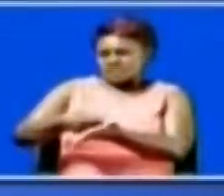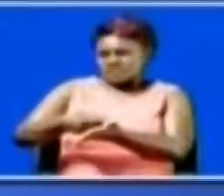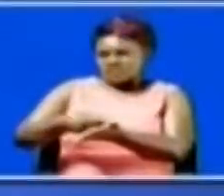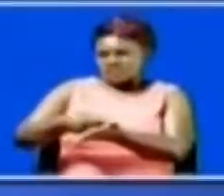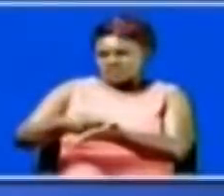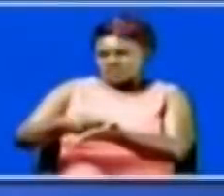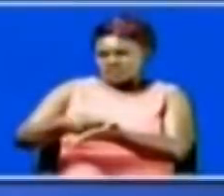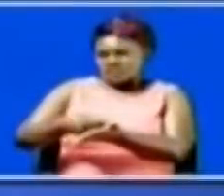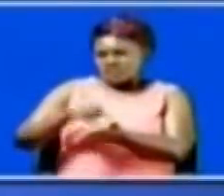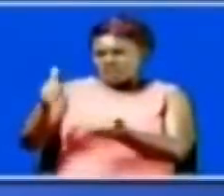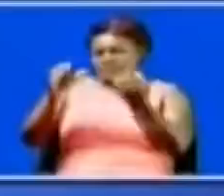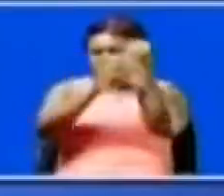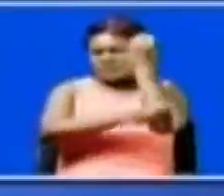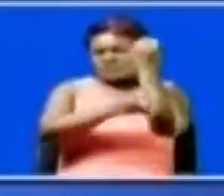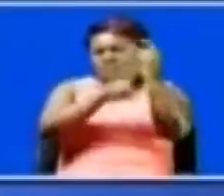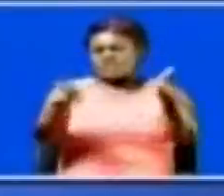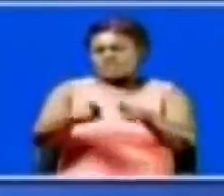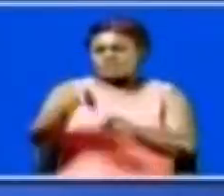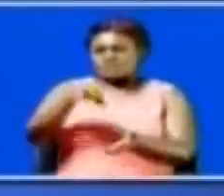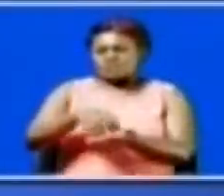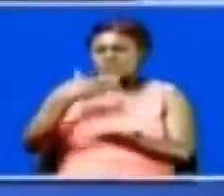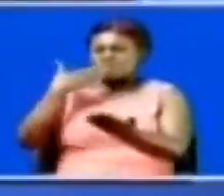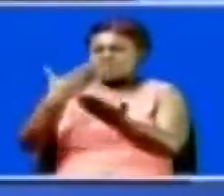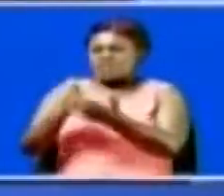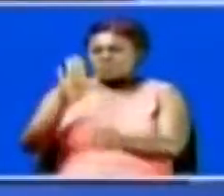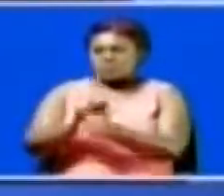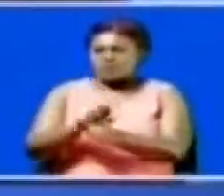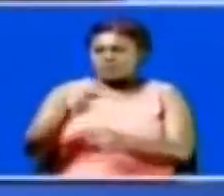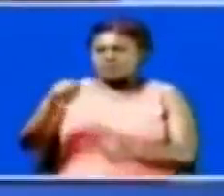that you see in other countries in this situation. Right. Many thanks, David